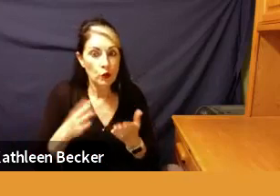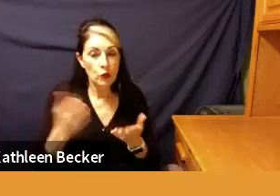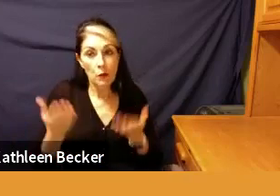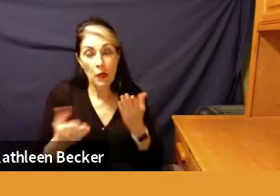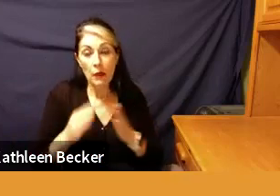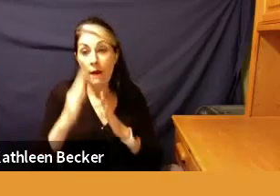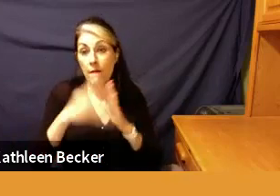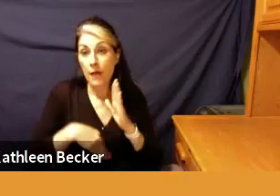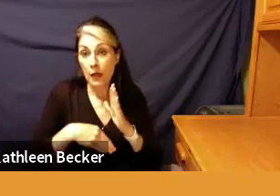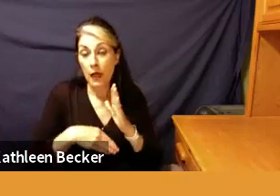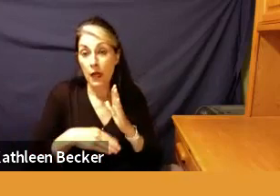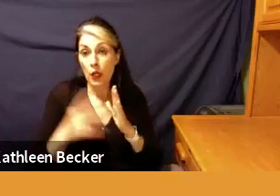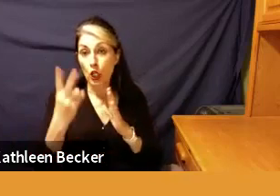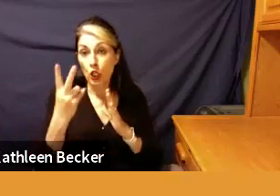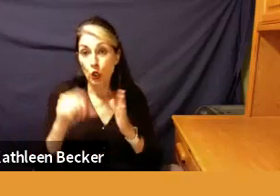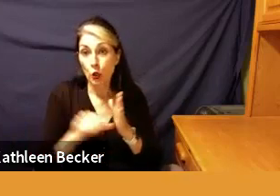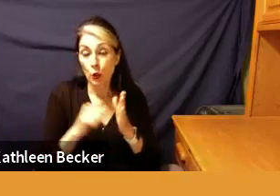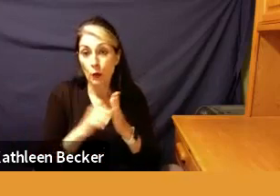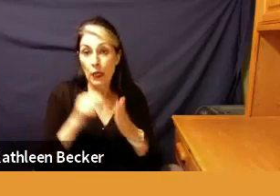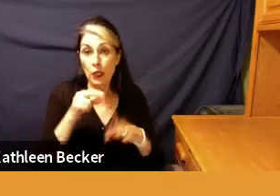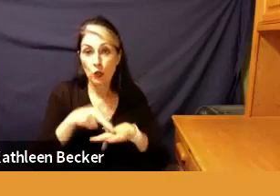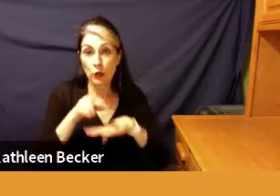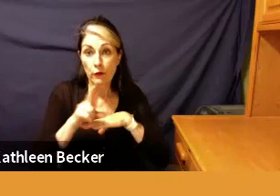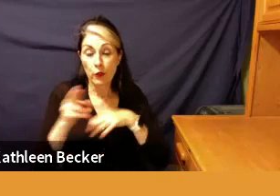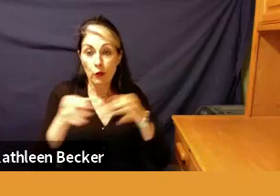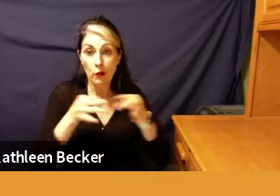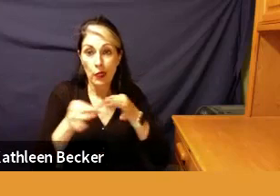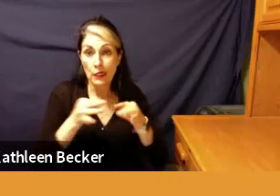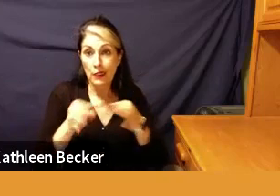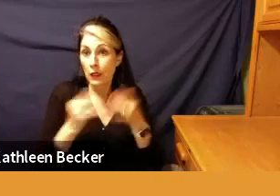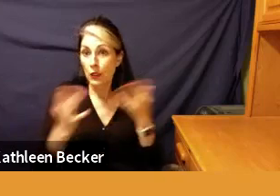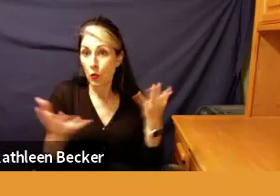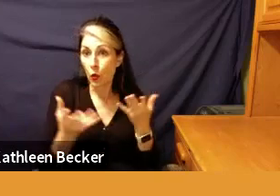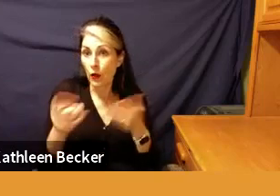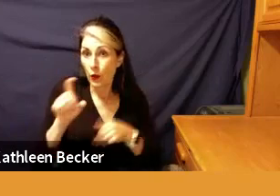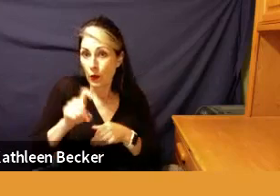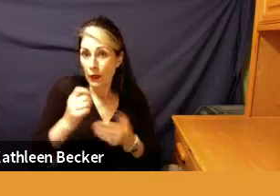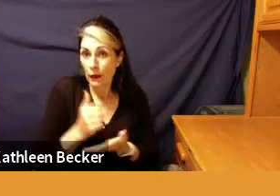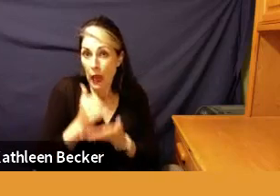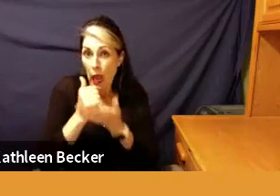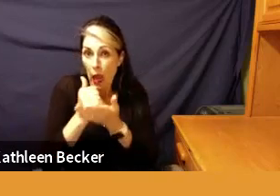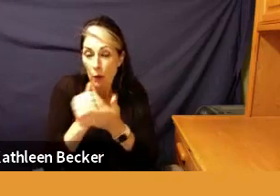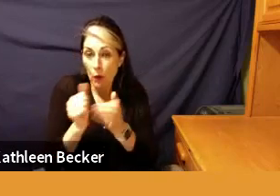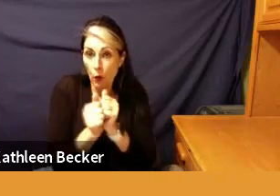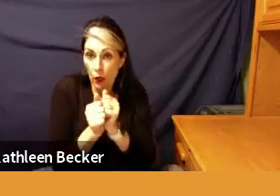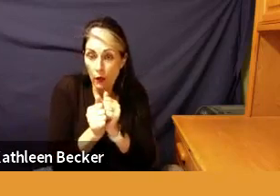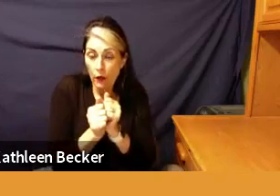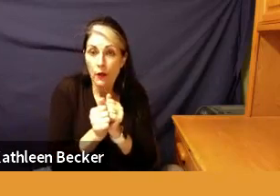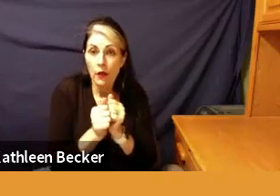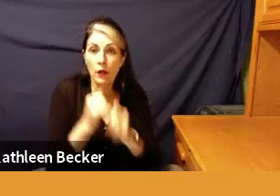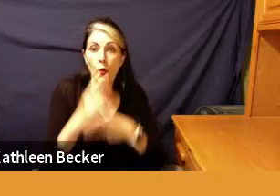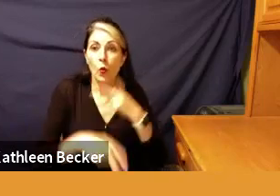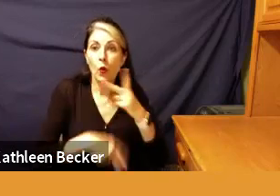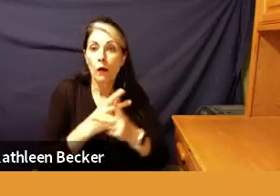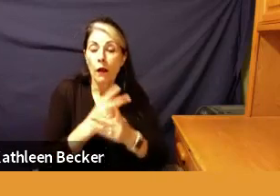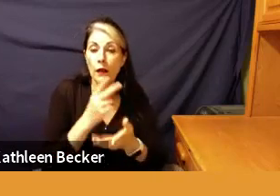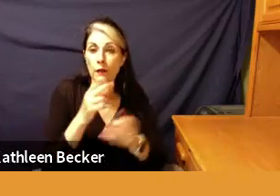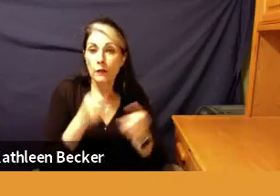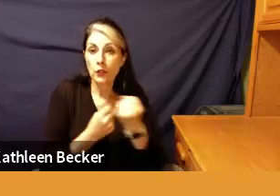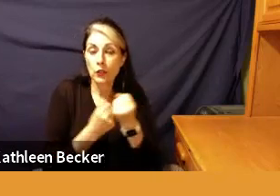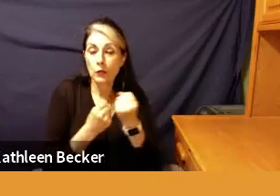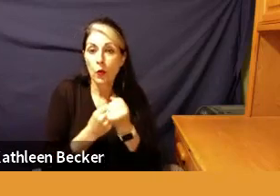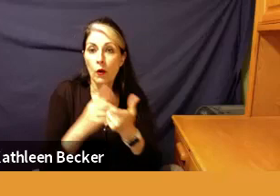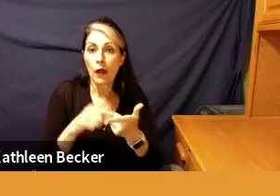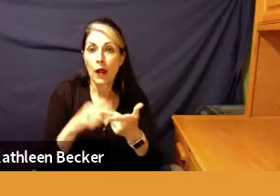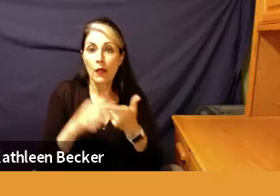fill out a 2-page referral that just explains what you're needing help with for your student, what kind of support. And then once